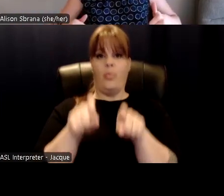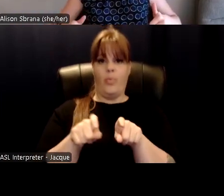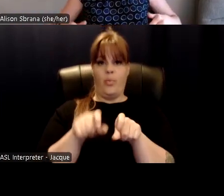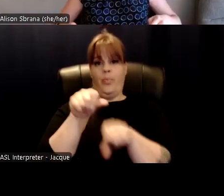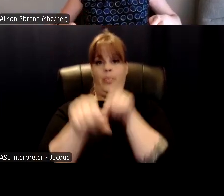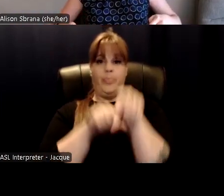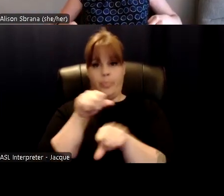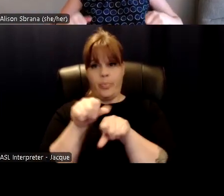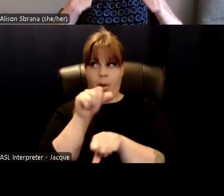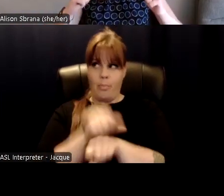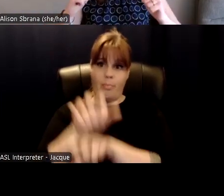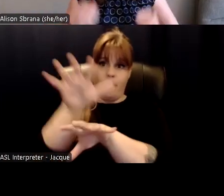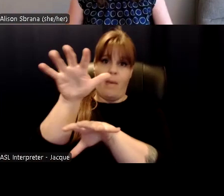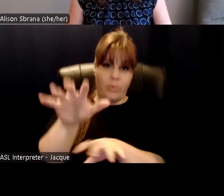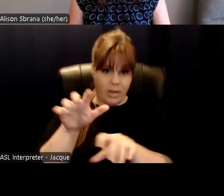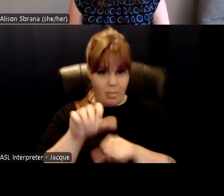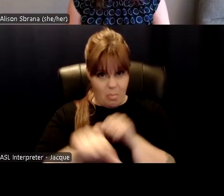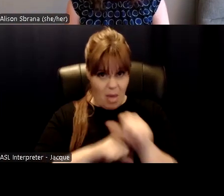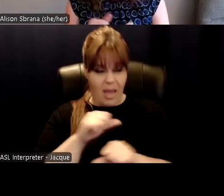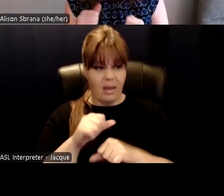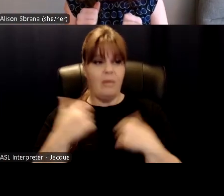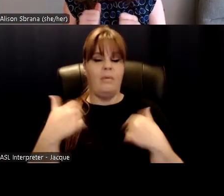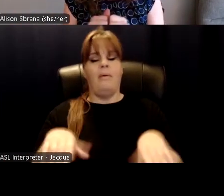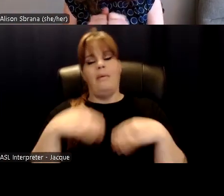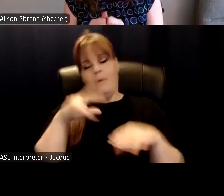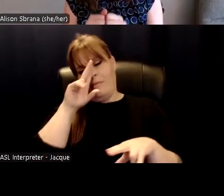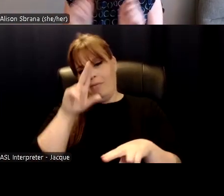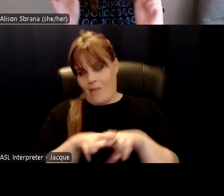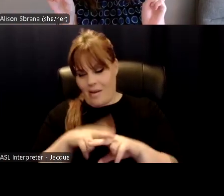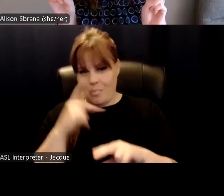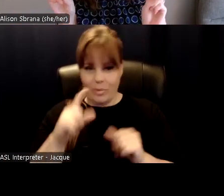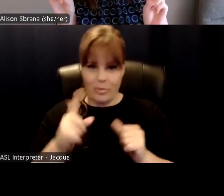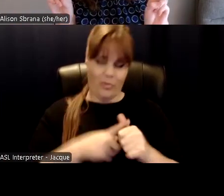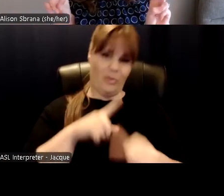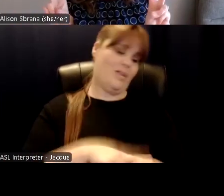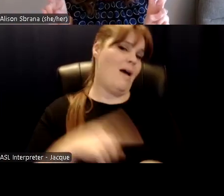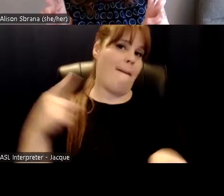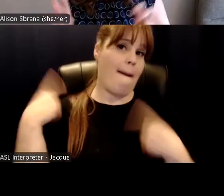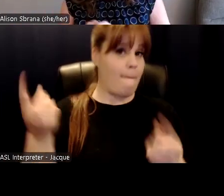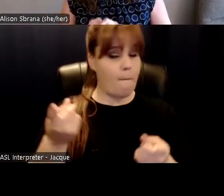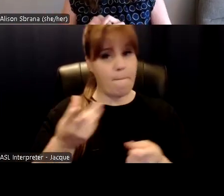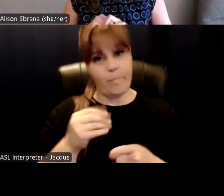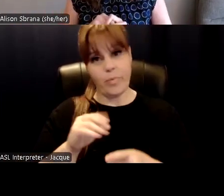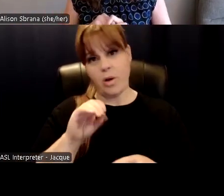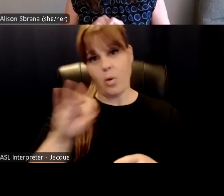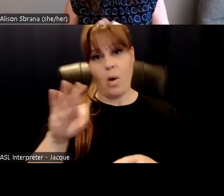in a nearby county. And that was so fun because it was the first time I got to go off-roading. That just means like